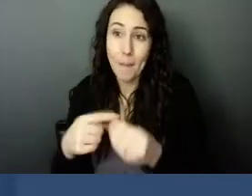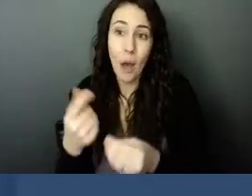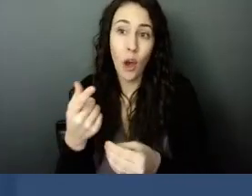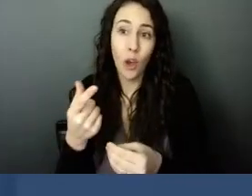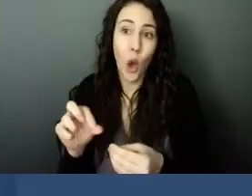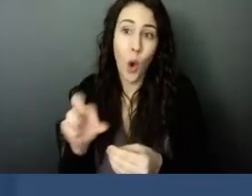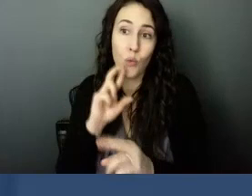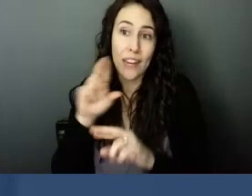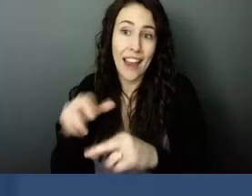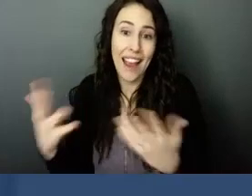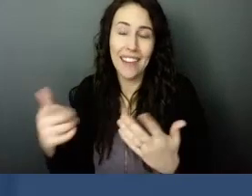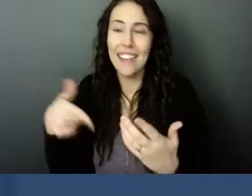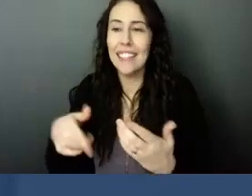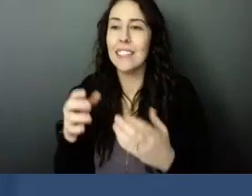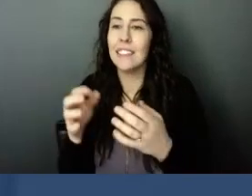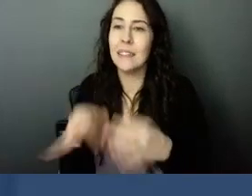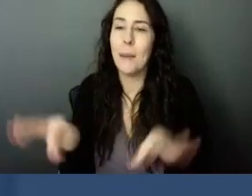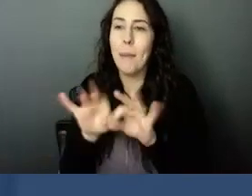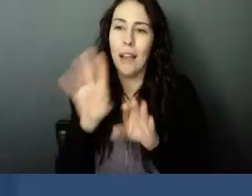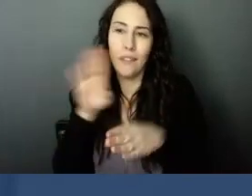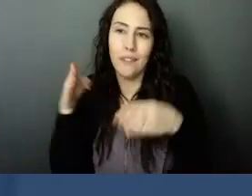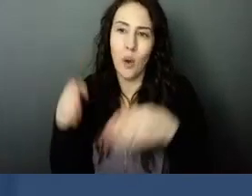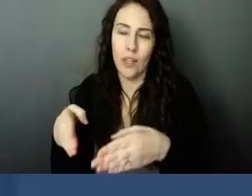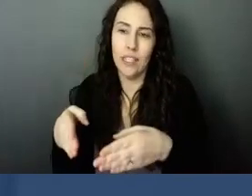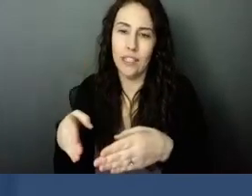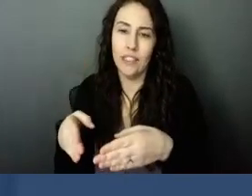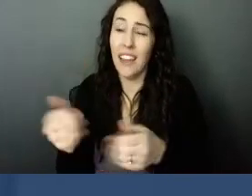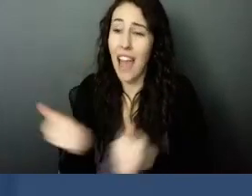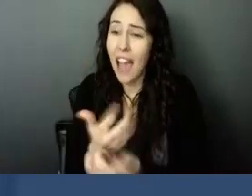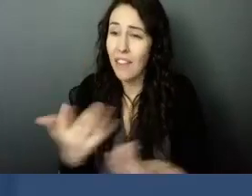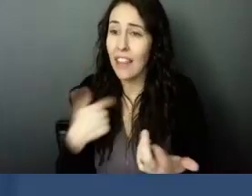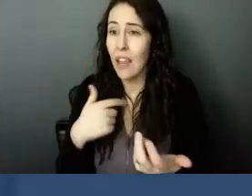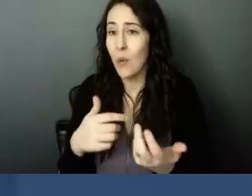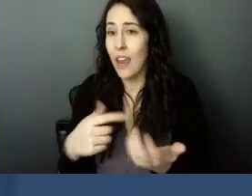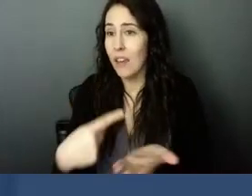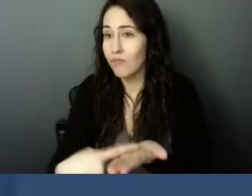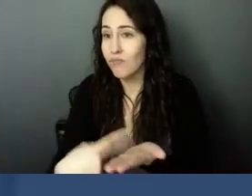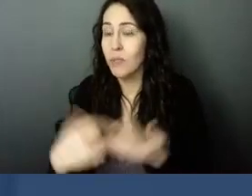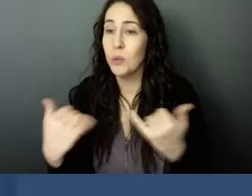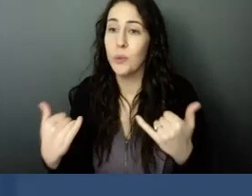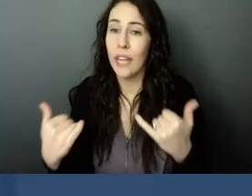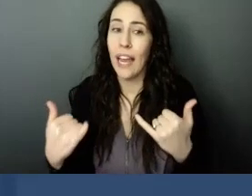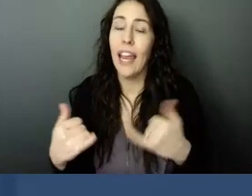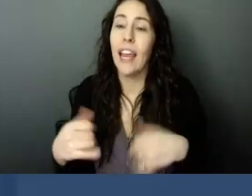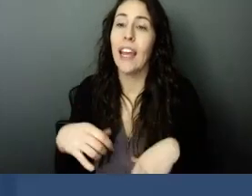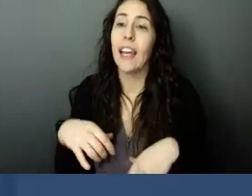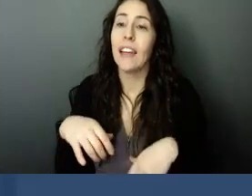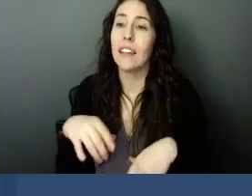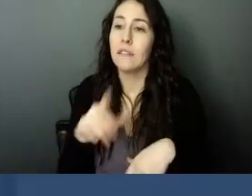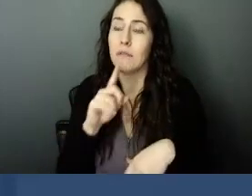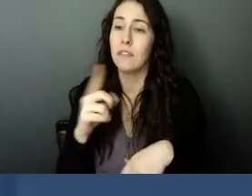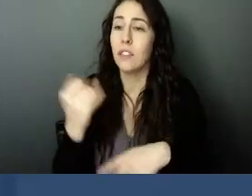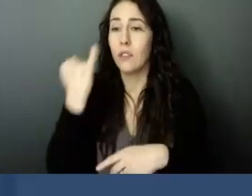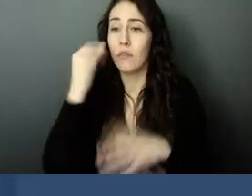of our main focus of our service. Everything that we'll look at today is built around the idea